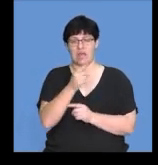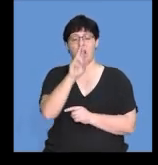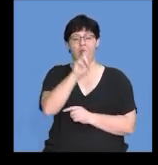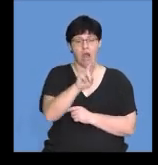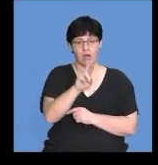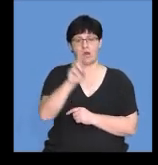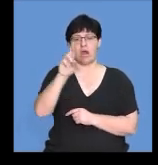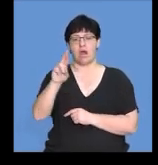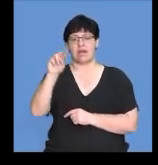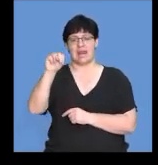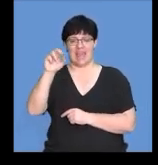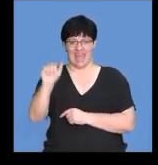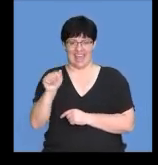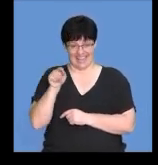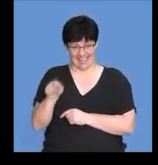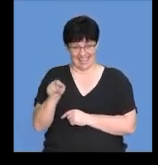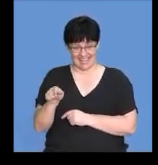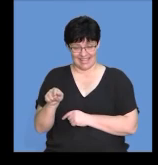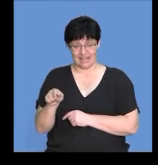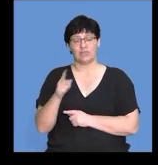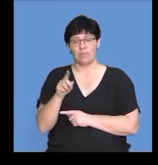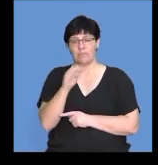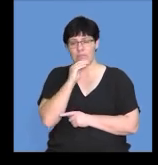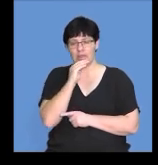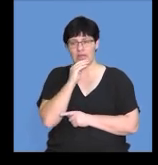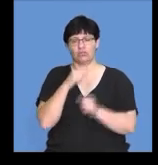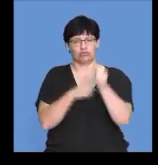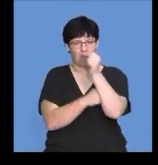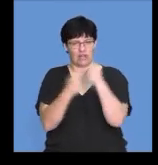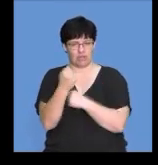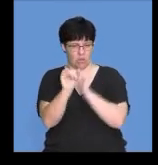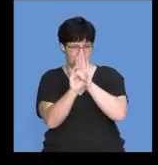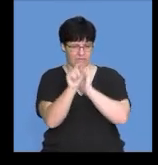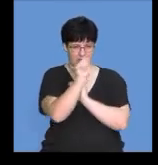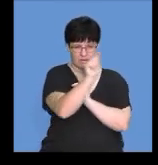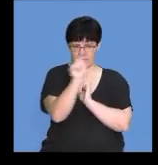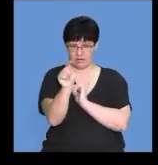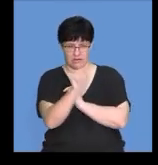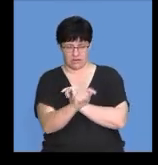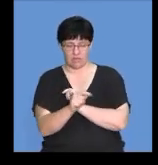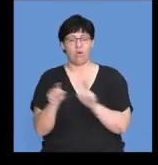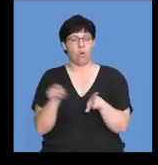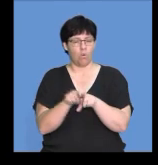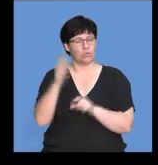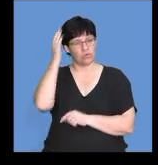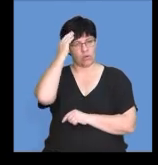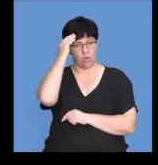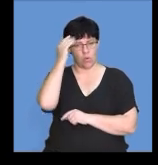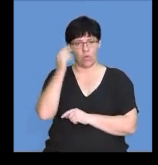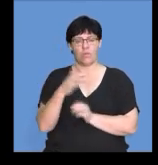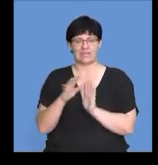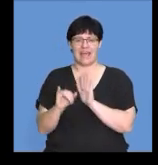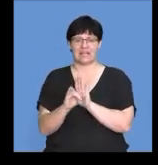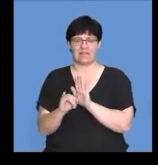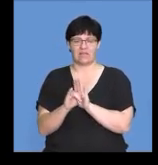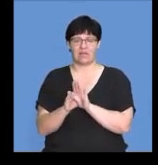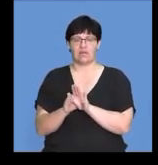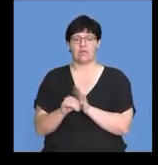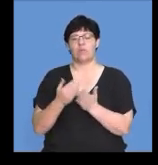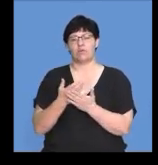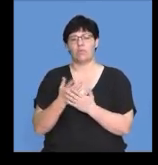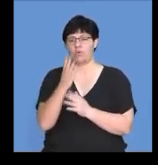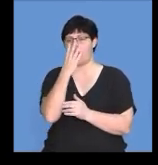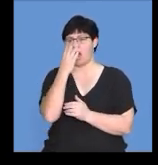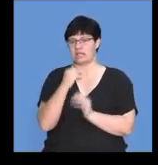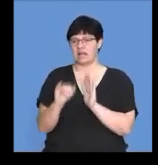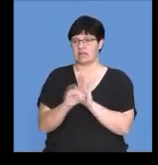rRNA. And so that is essentially the structures that we've identified. We also know that they've asked us to identify, probably ask us